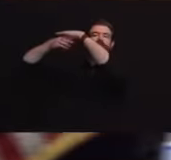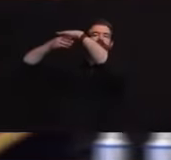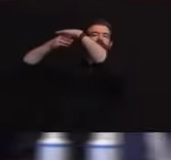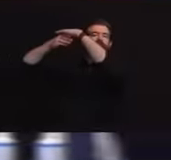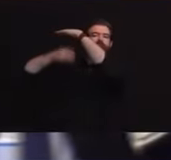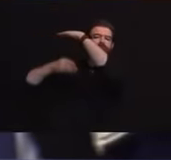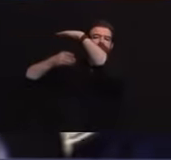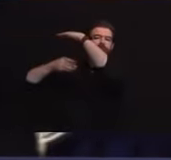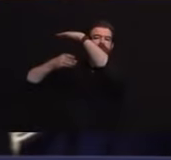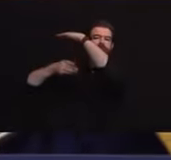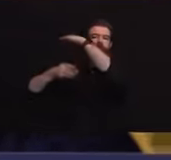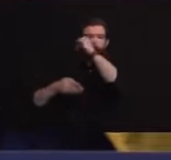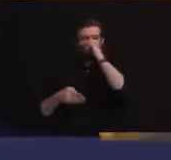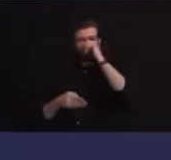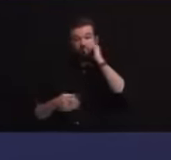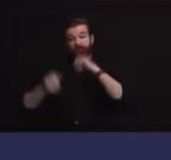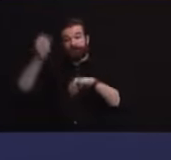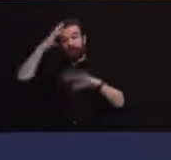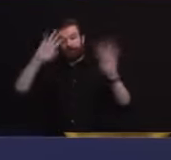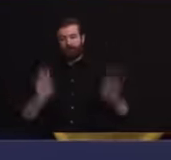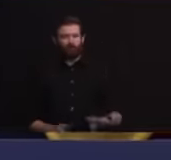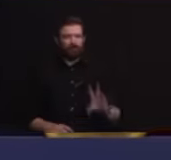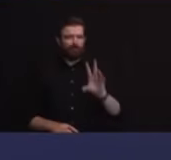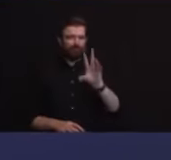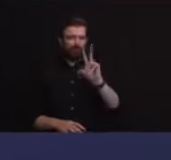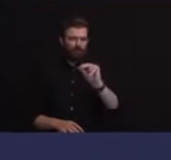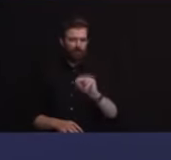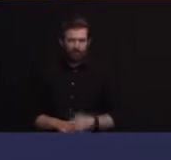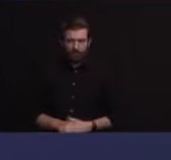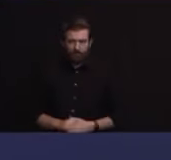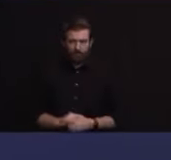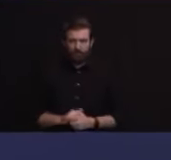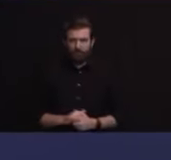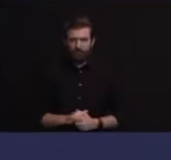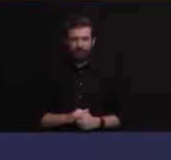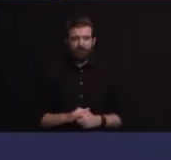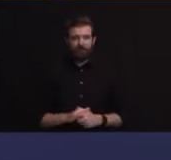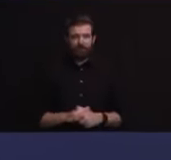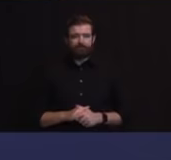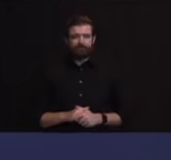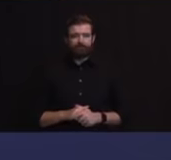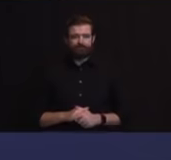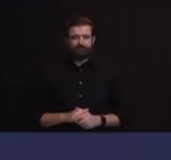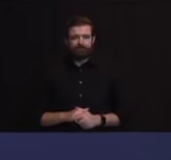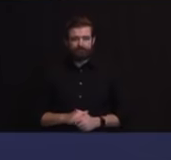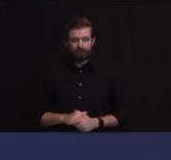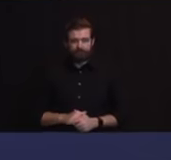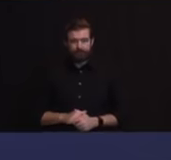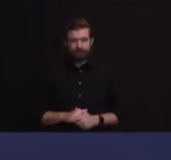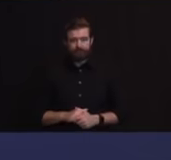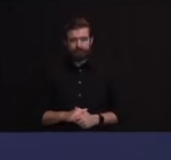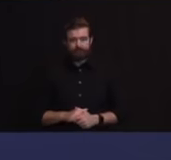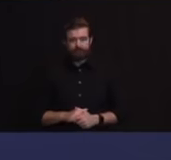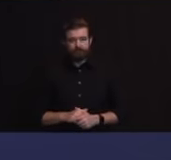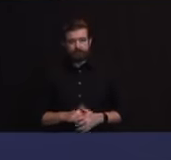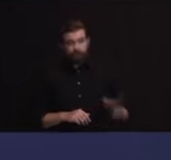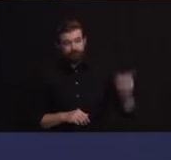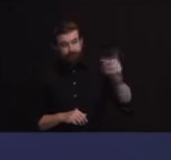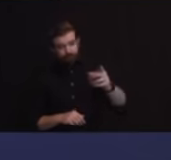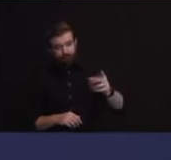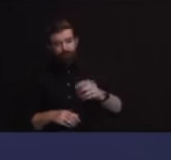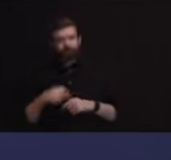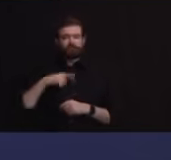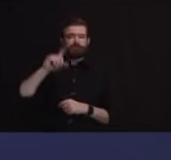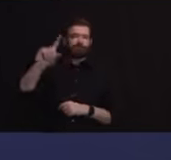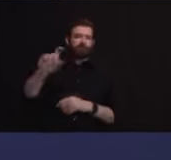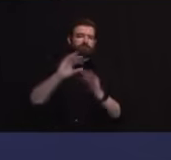though, I believe. Fred, is that you? Yes, it is. How are you, man? I'm fine, Governor, thank you. Let me ask you a question about politics. You have